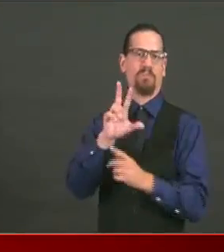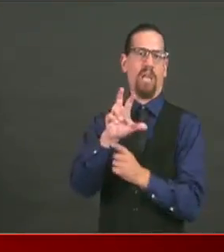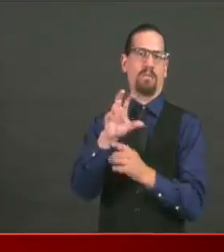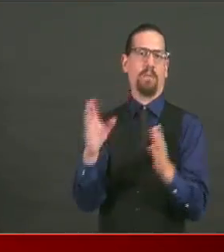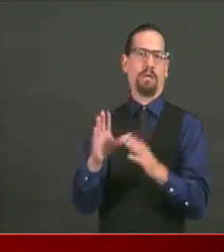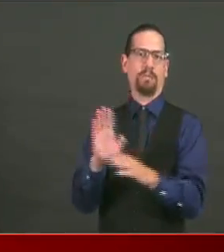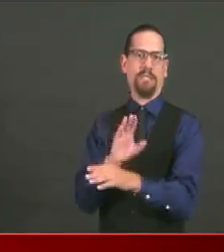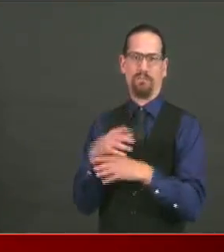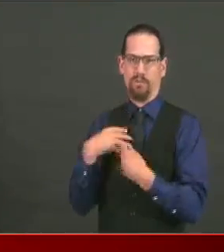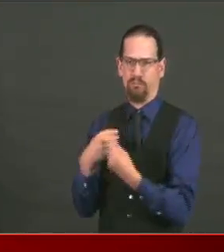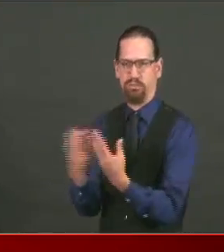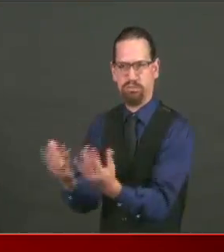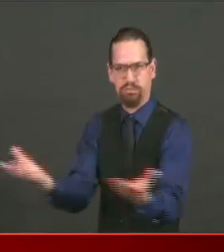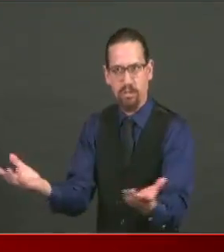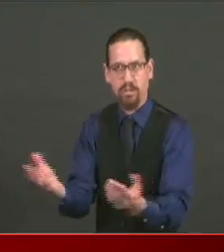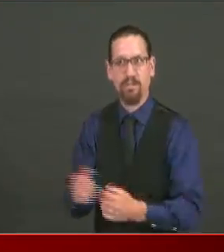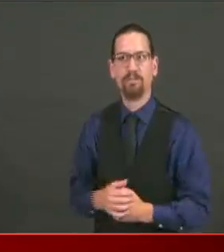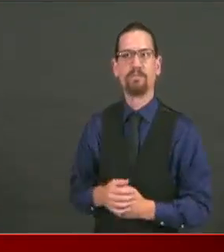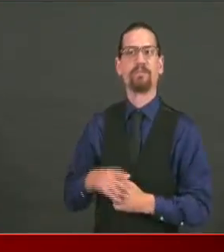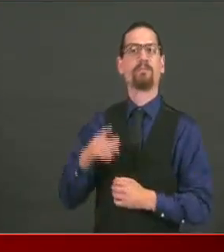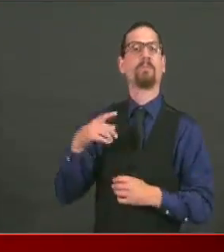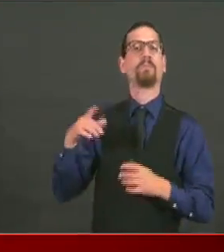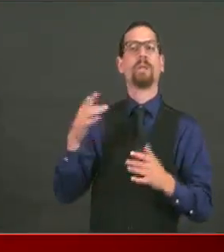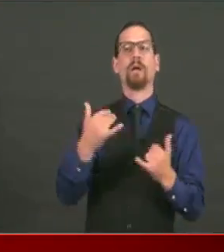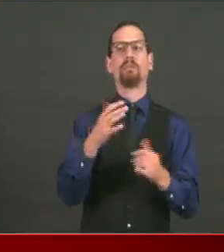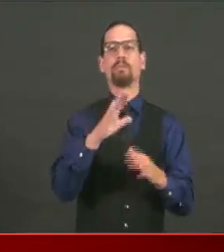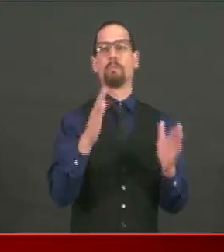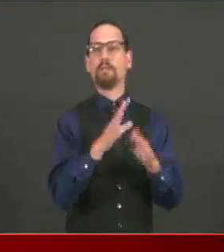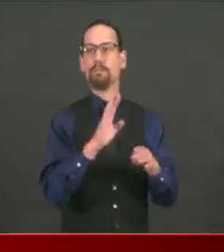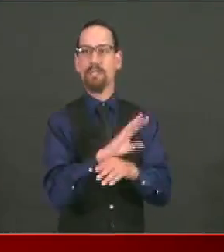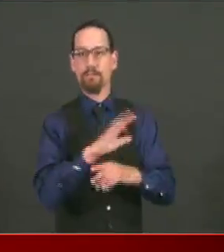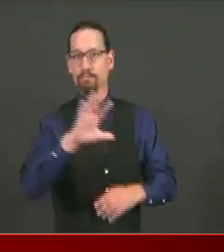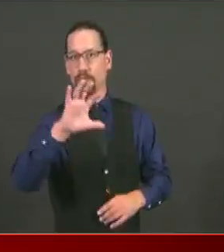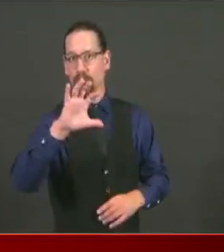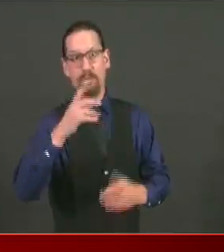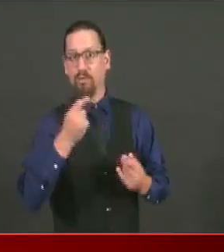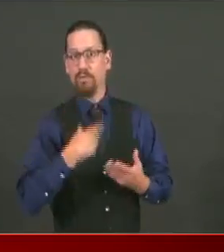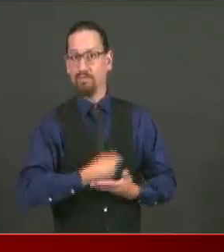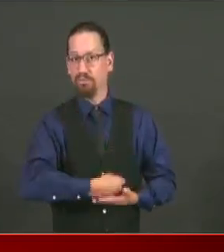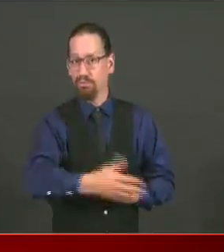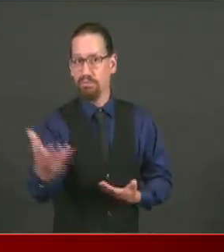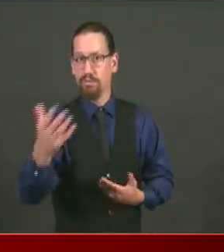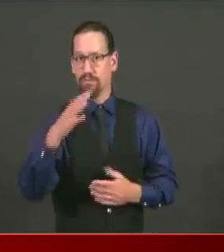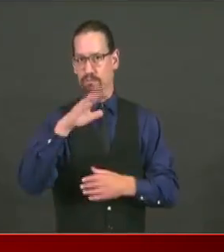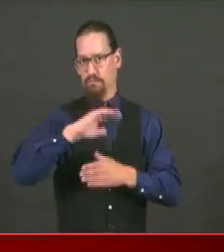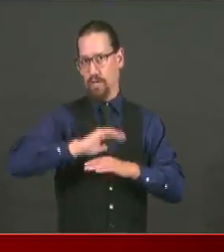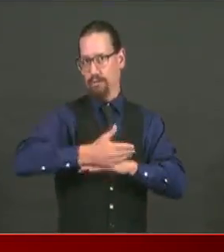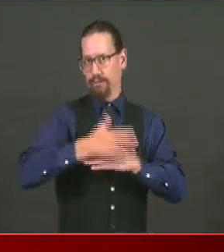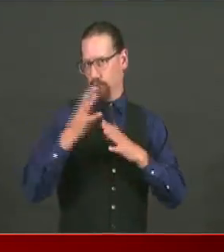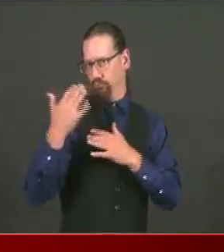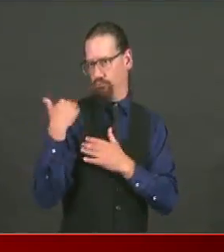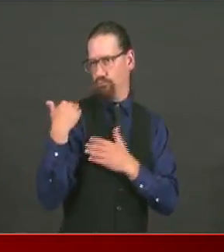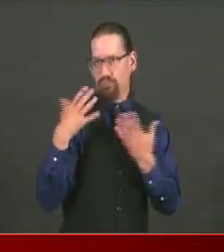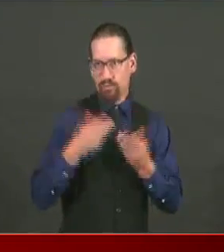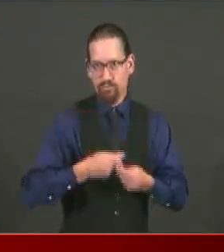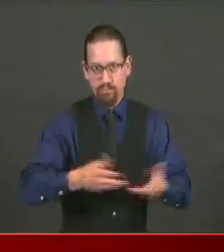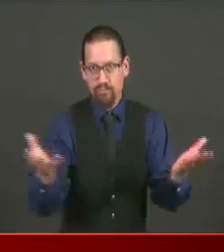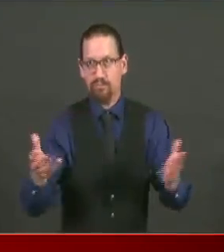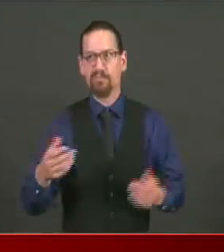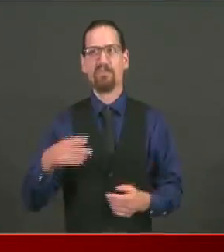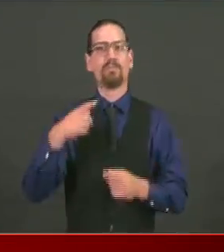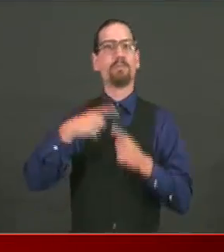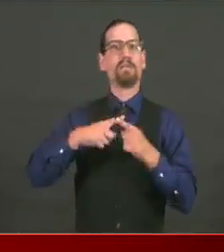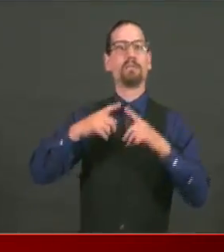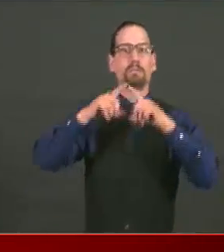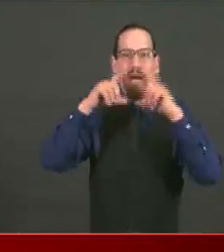provided small businesses with over 500 new laptops, PPE, disinfectant solution, and access